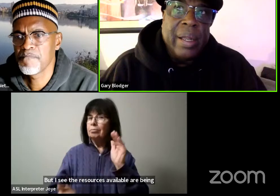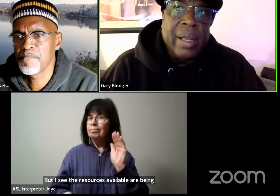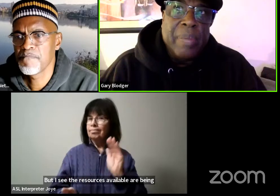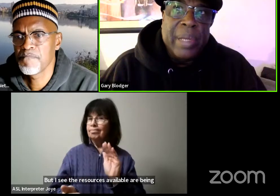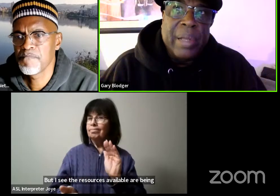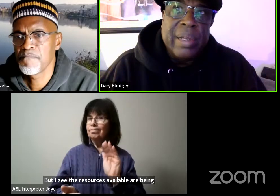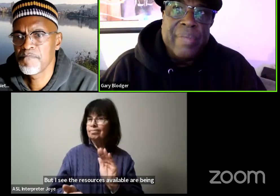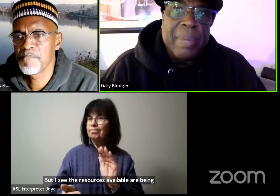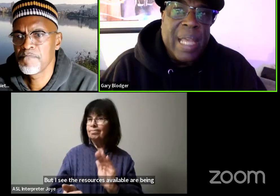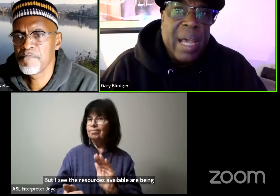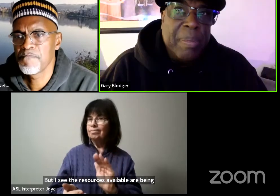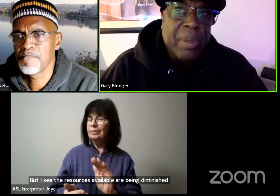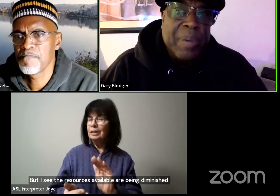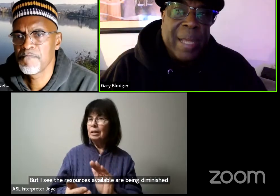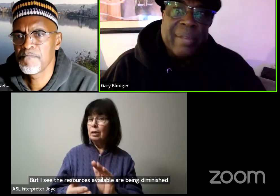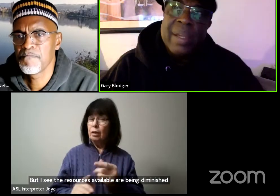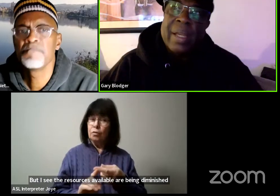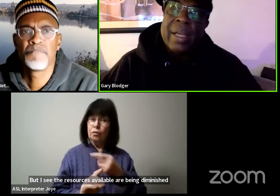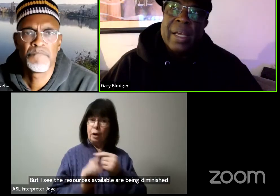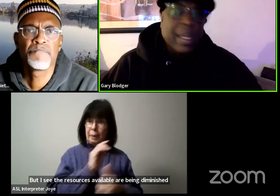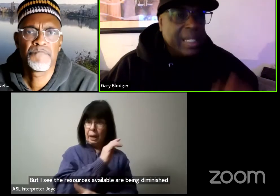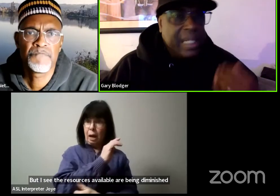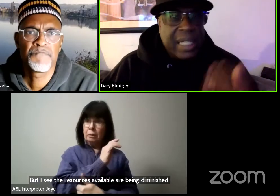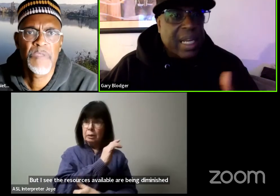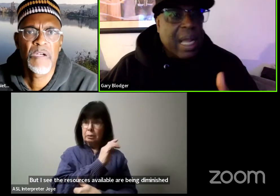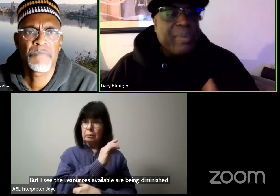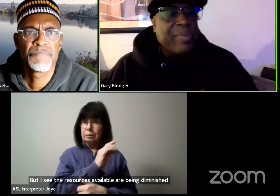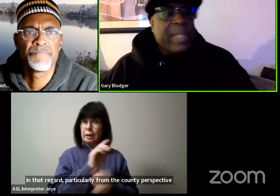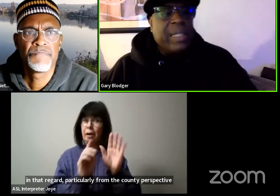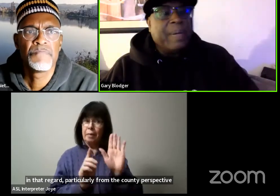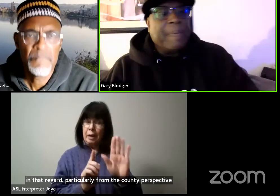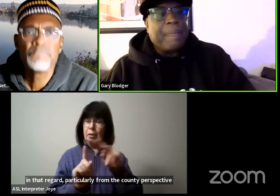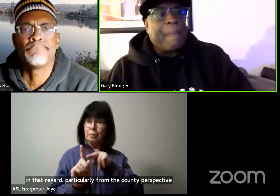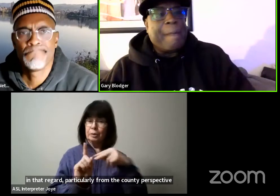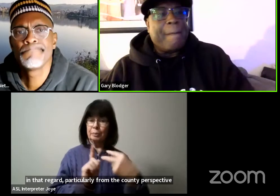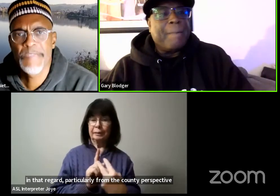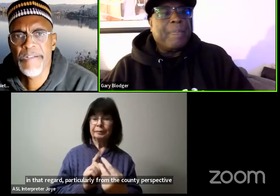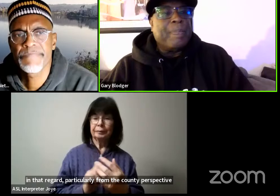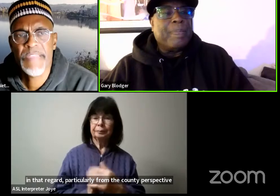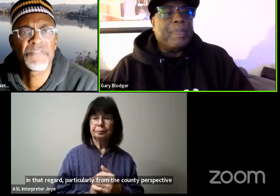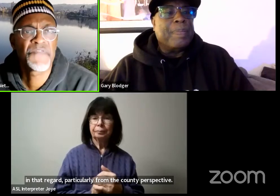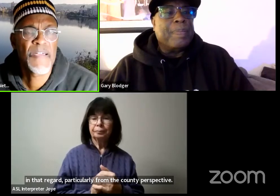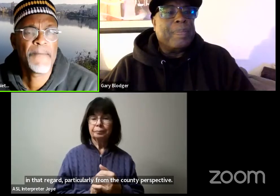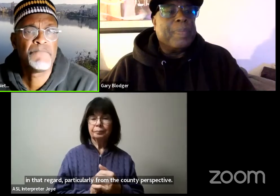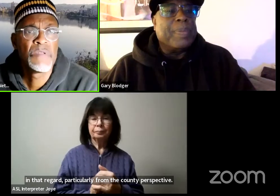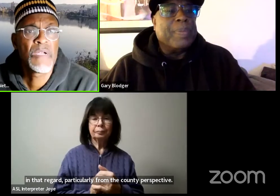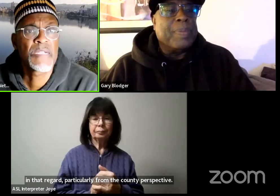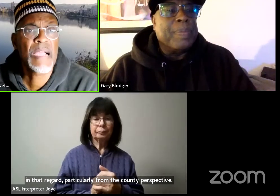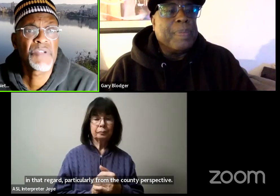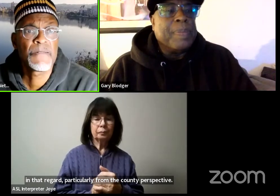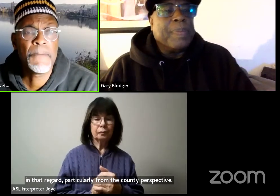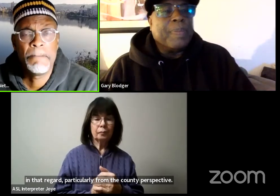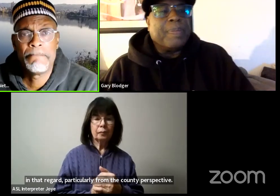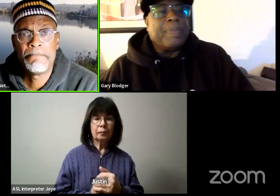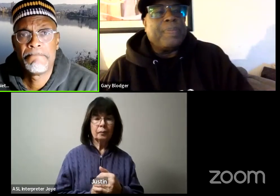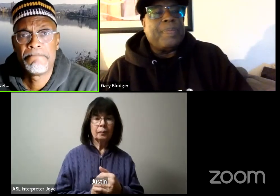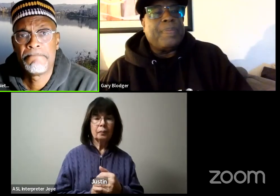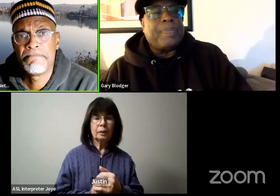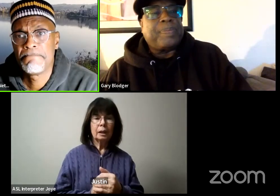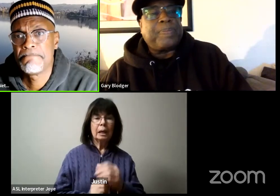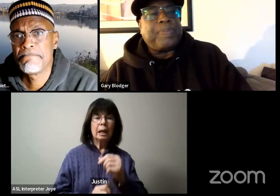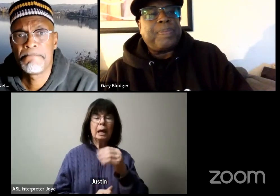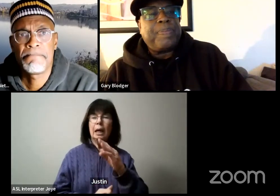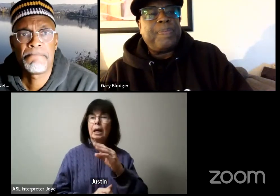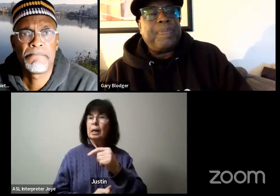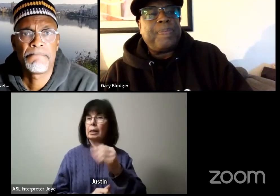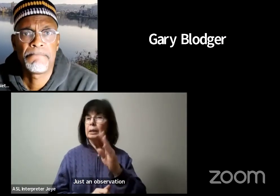regard, particularly from the county perspective. Just an observation. Yeah, thank you for that. Hey, Gabriella.